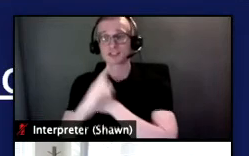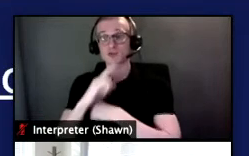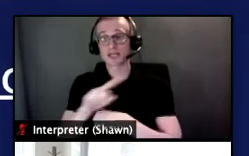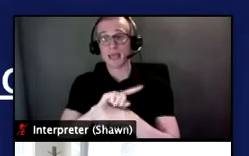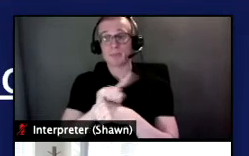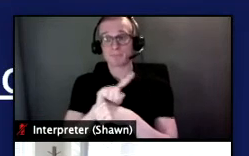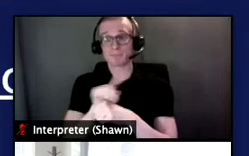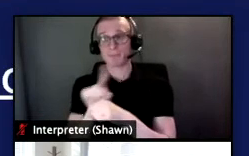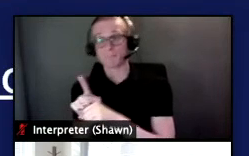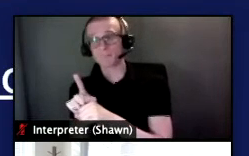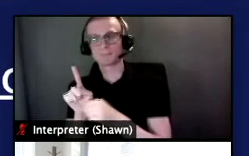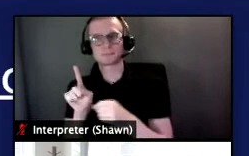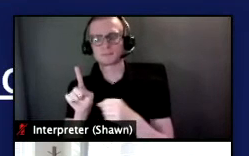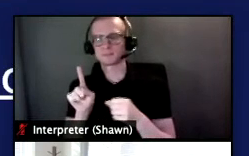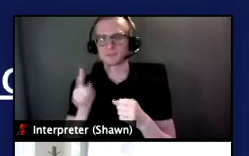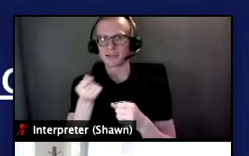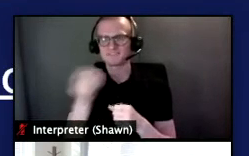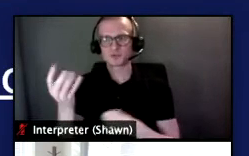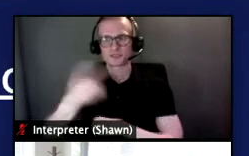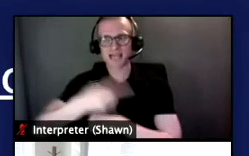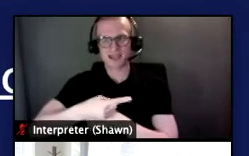lost cause at this point? Thank you.